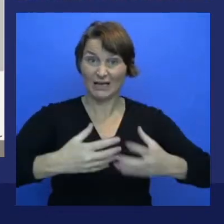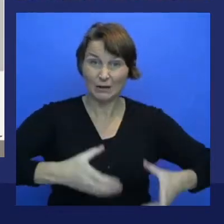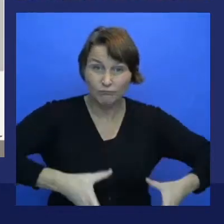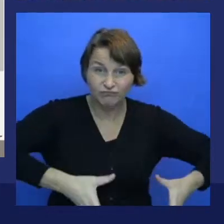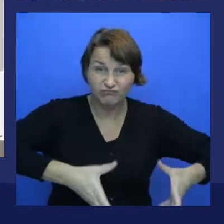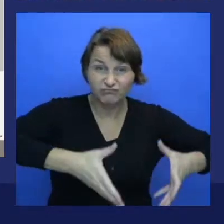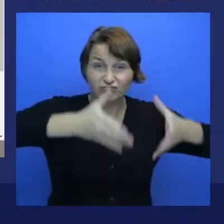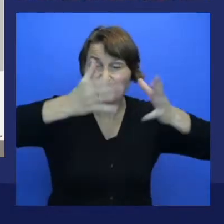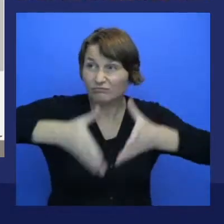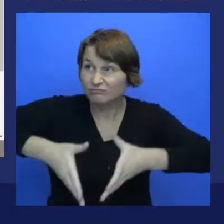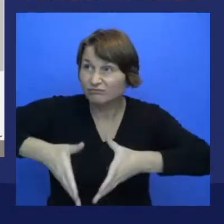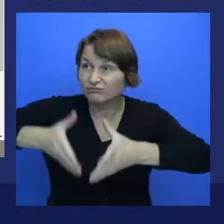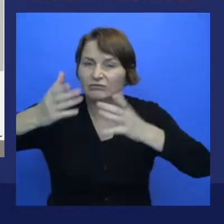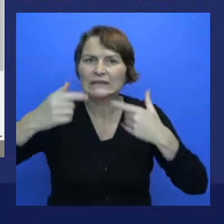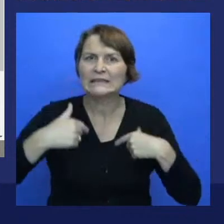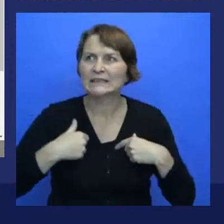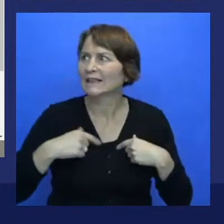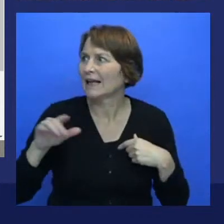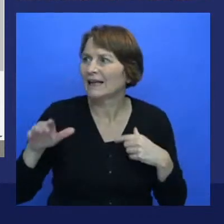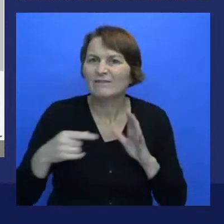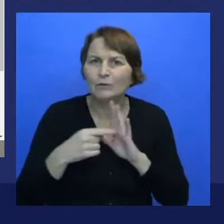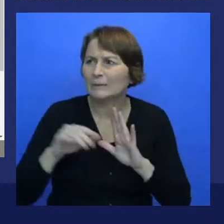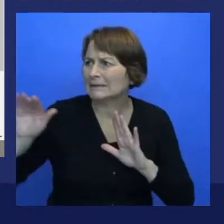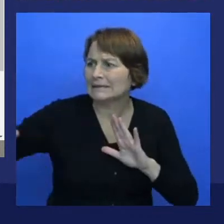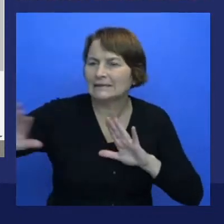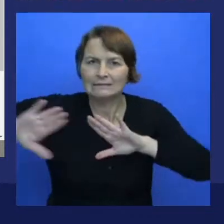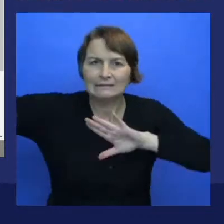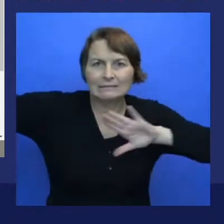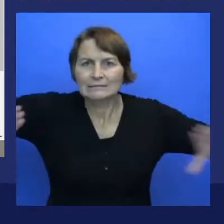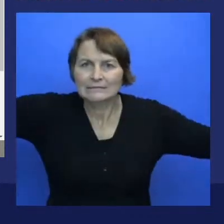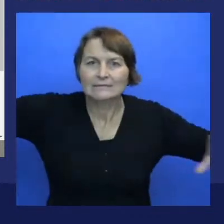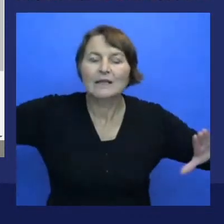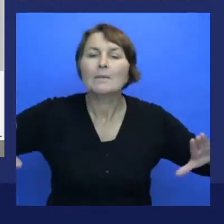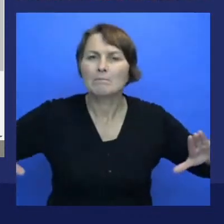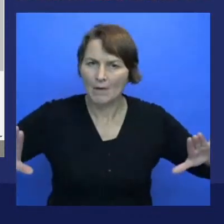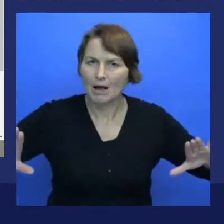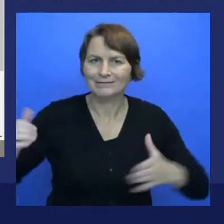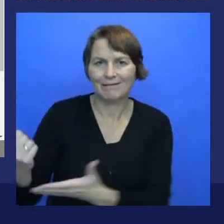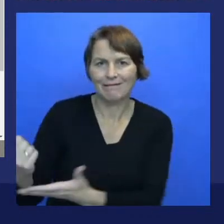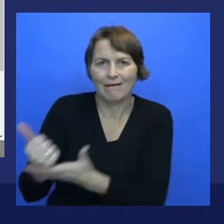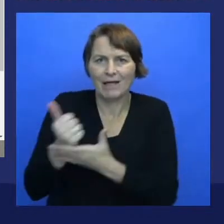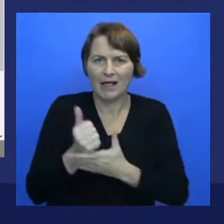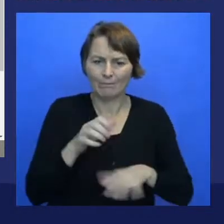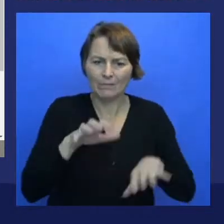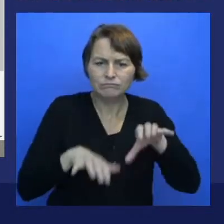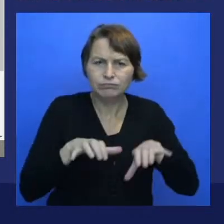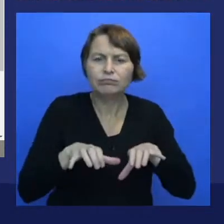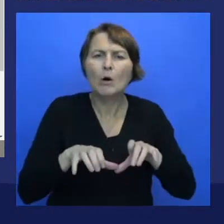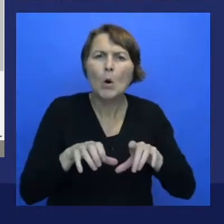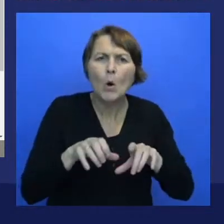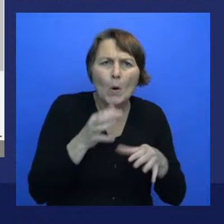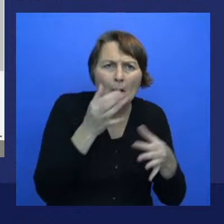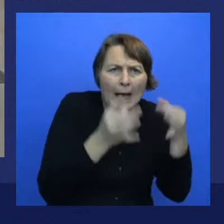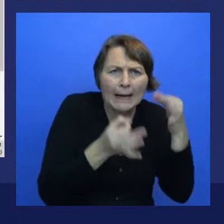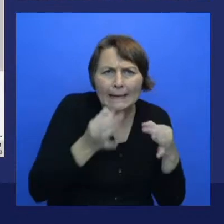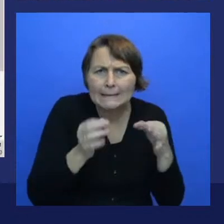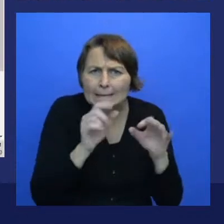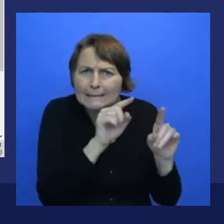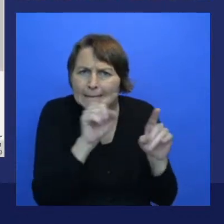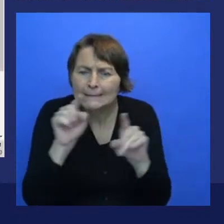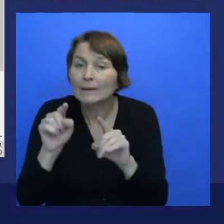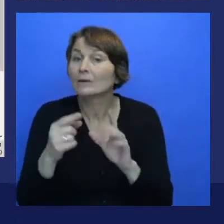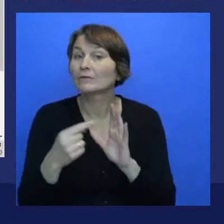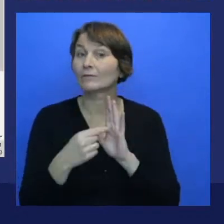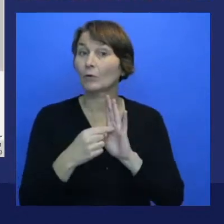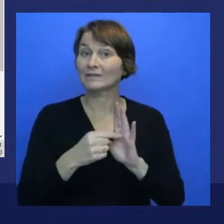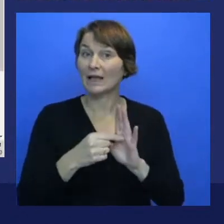areas, or do they have hard hats on, or the like. And so, lots of applications where being able to sort of get good analytics. In retail, I want to know how long are